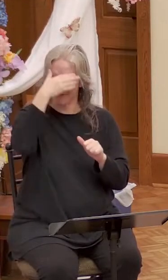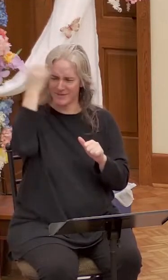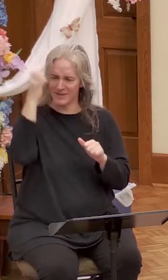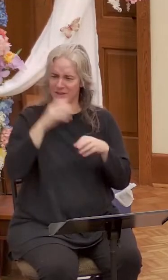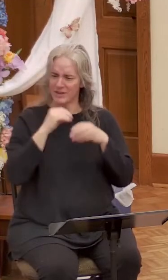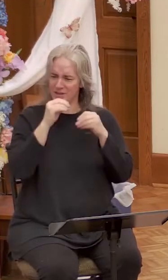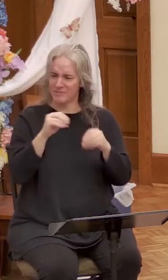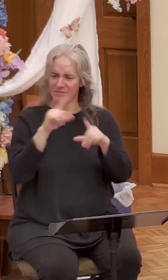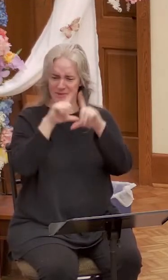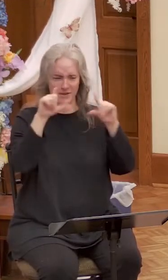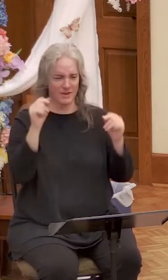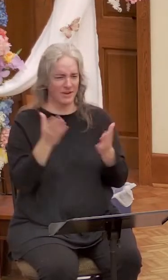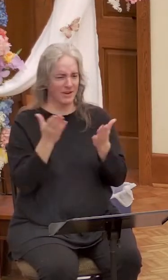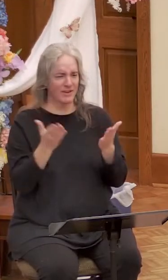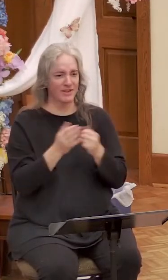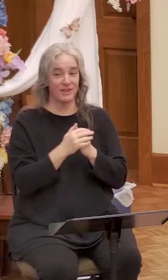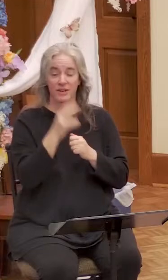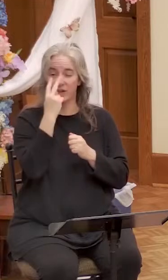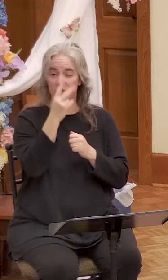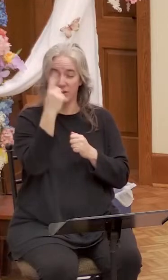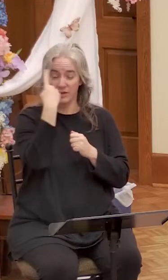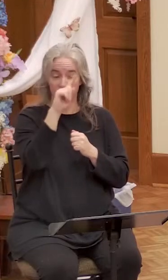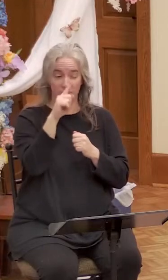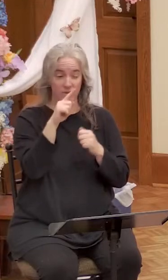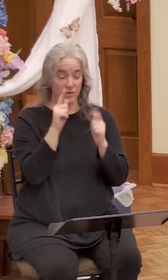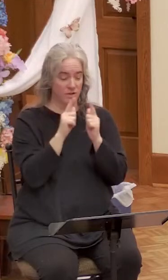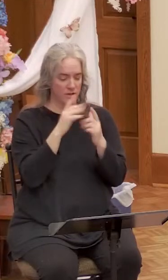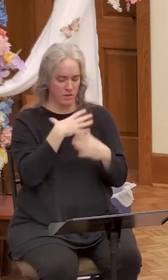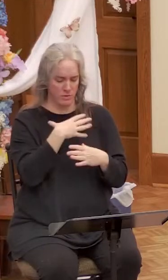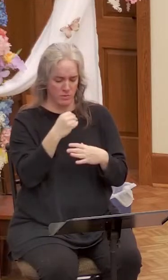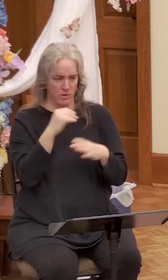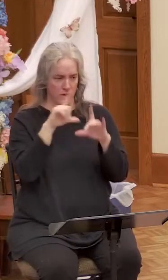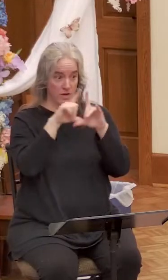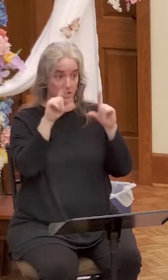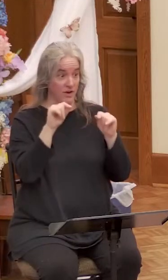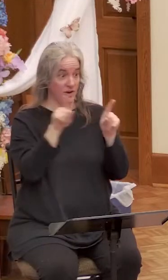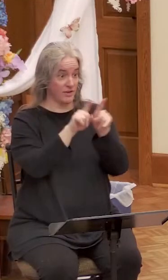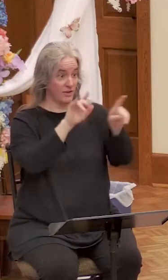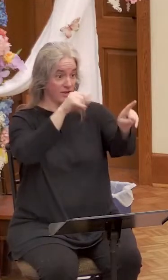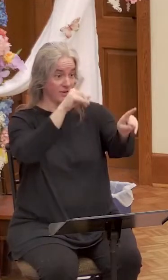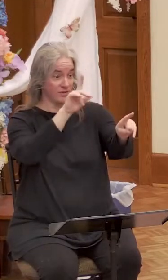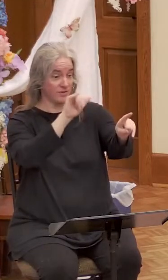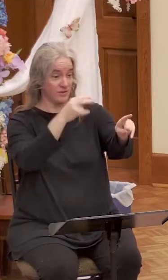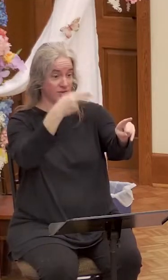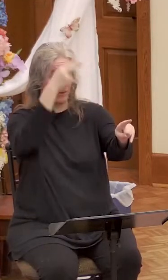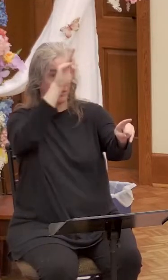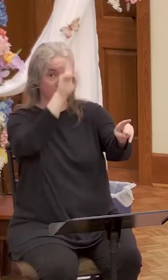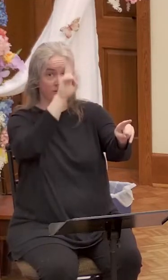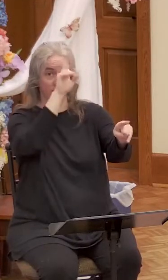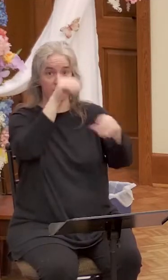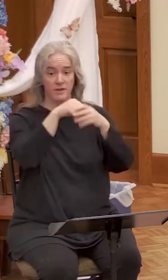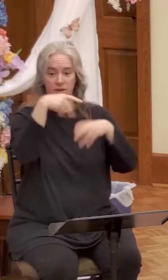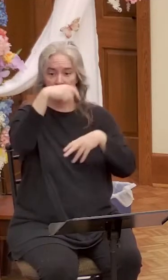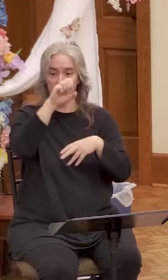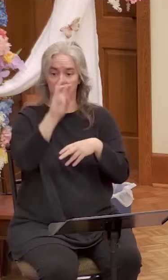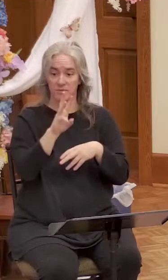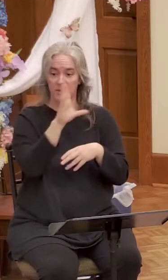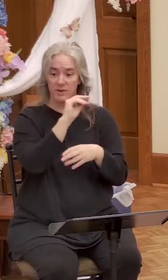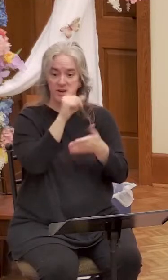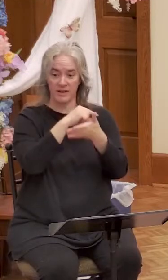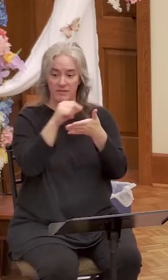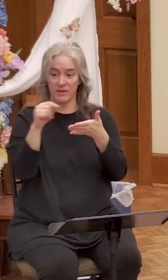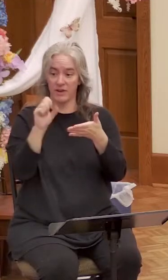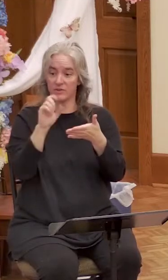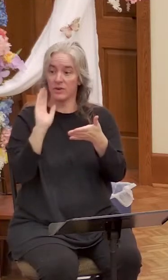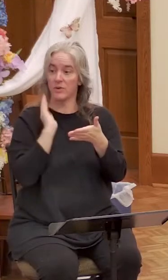here. Look for the little white cards like that, like Judy is holding up, in your pew and fill it out so that we